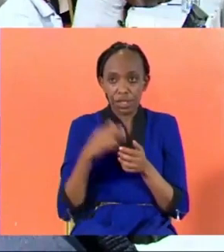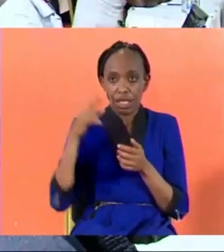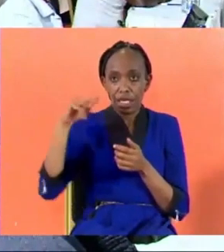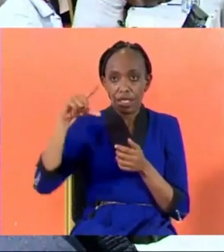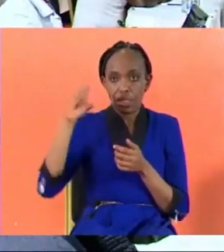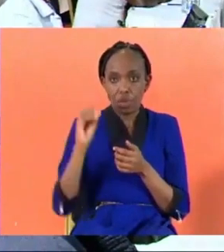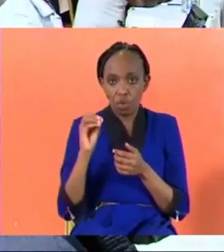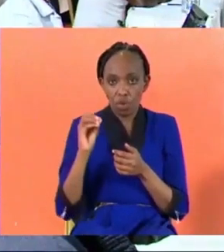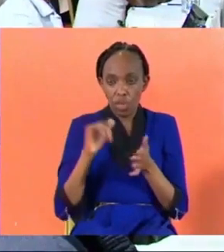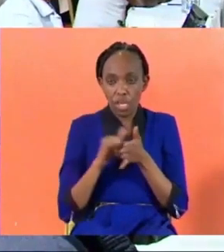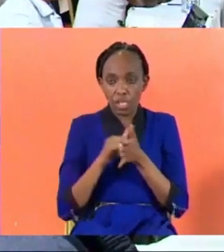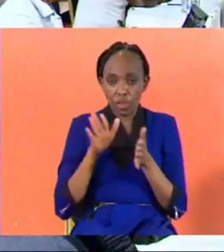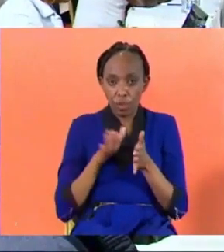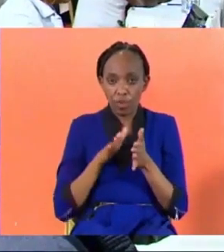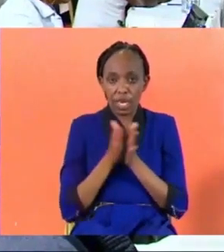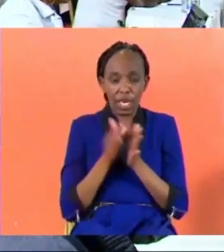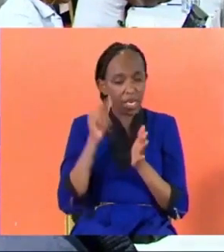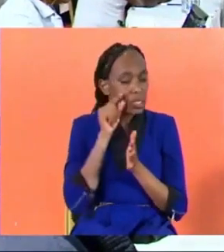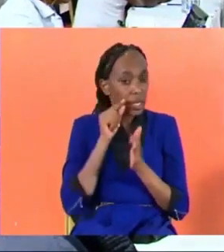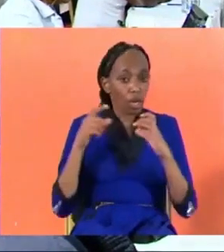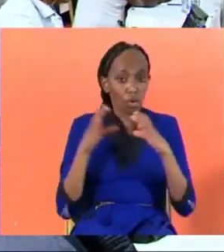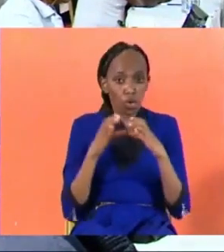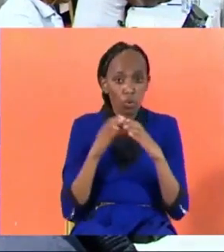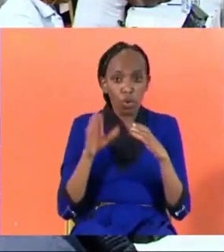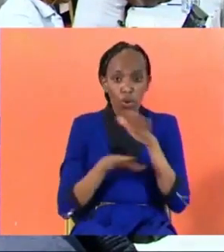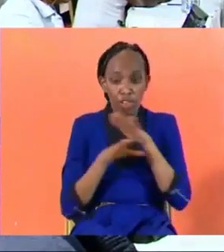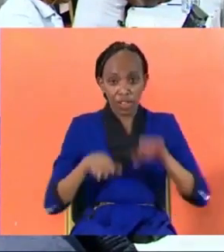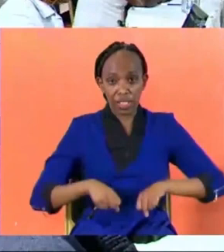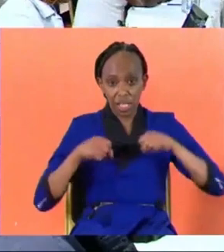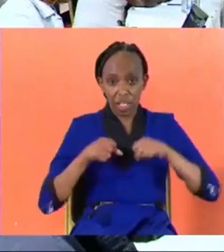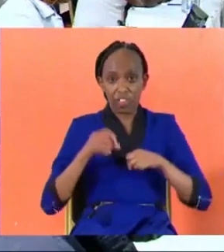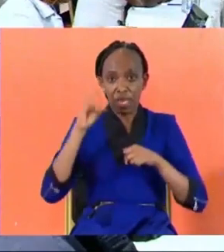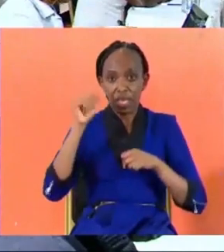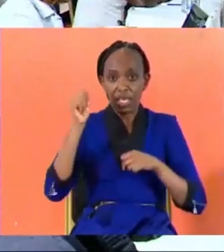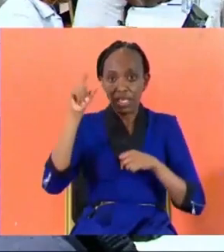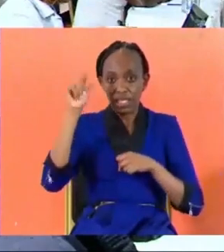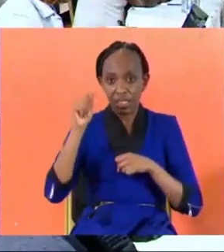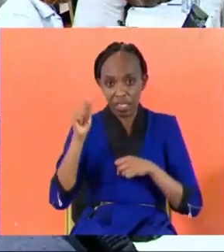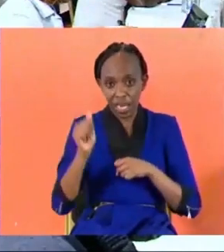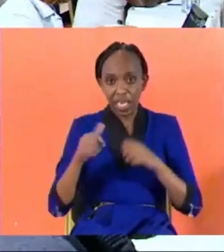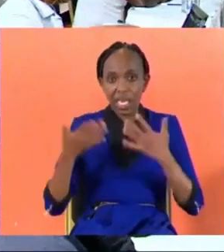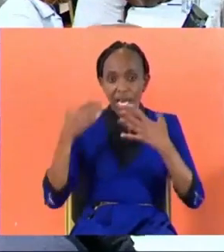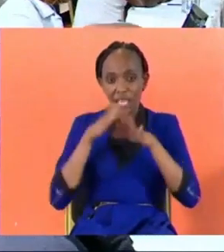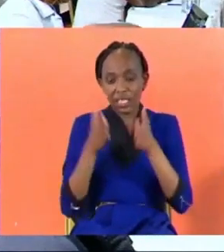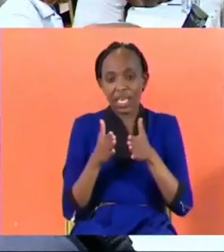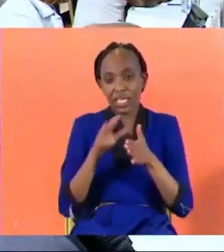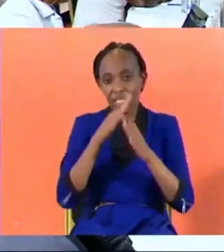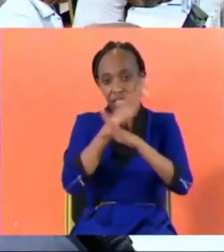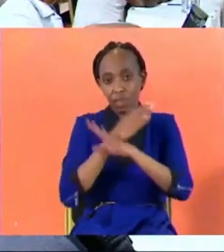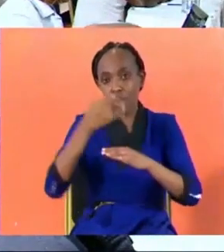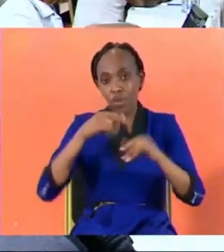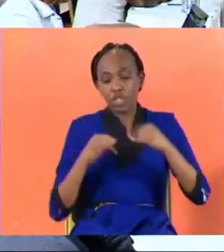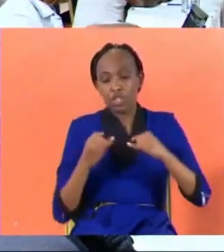NGOCC, which is a women and gender group who are the vice chair for the Data Alliance here in Zambia. So we're trying to see how we